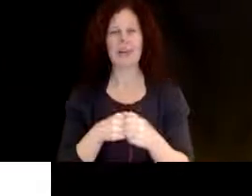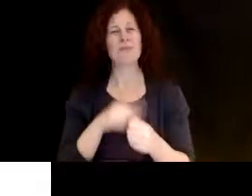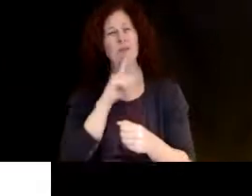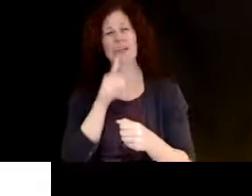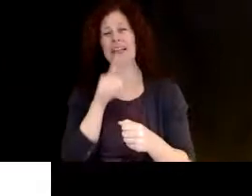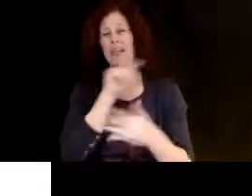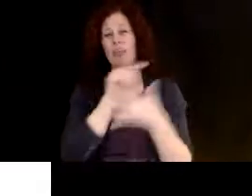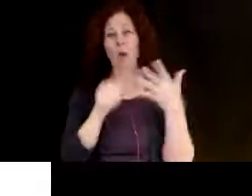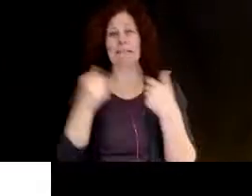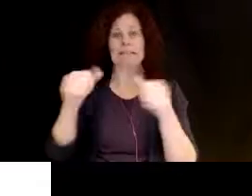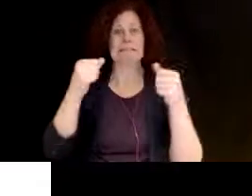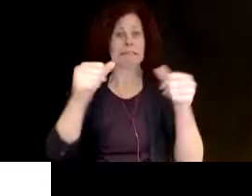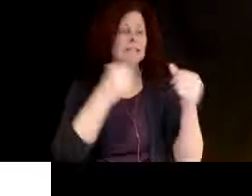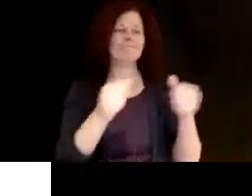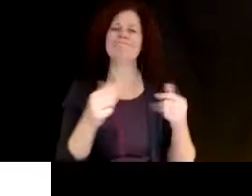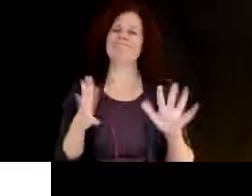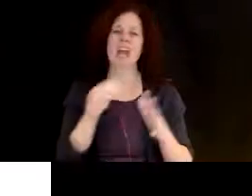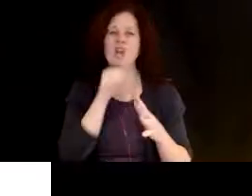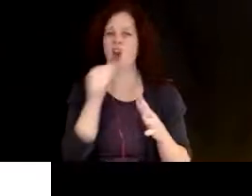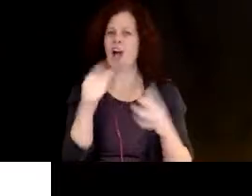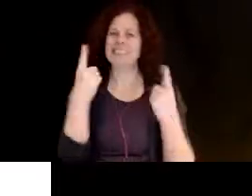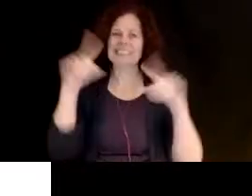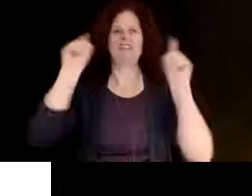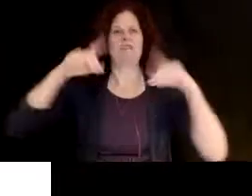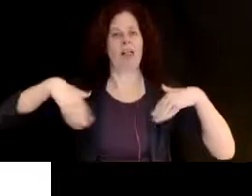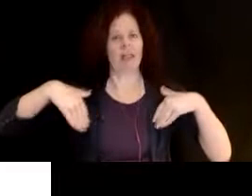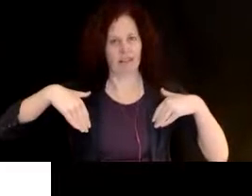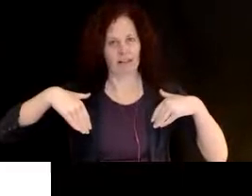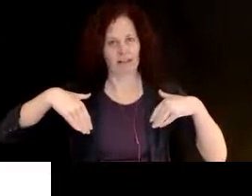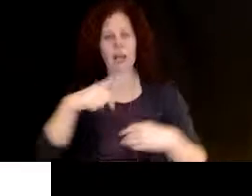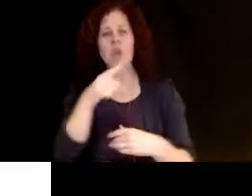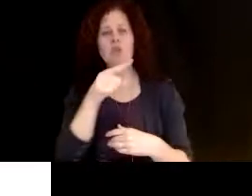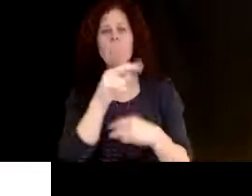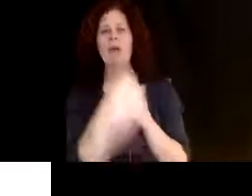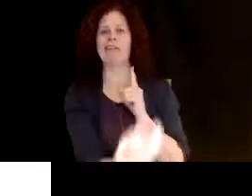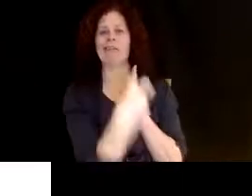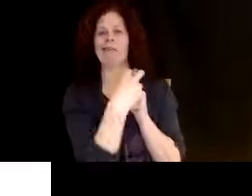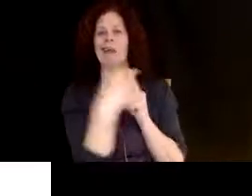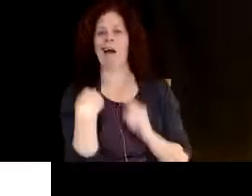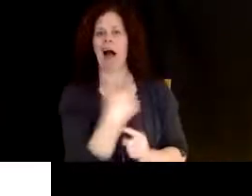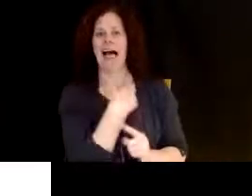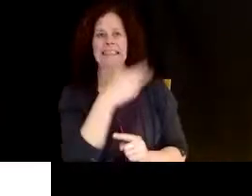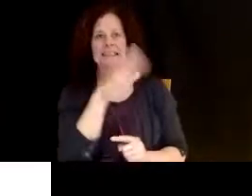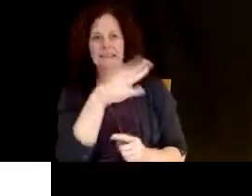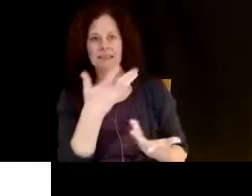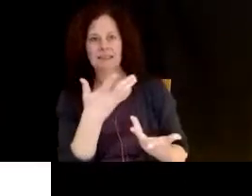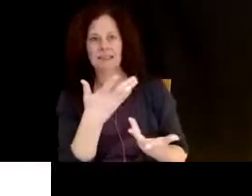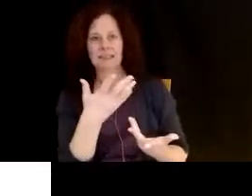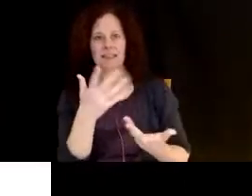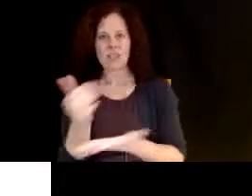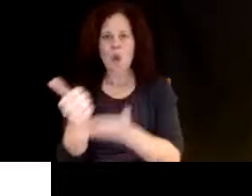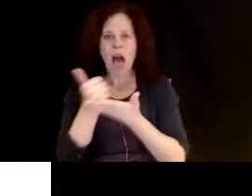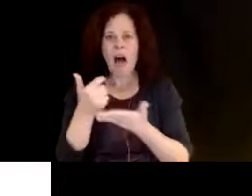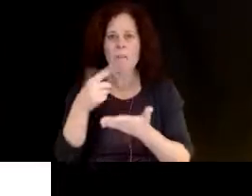And so PACE wanted to partner with us to understand what are the barriers to building pedestrian infrastructure near suburban